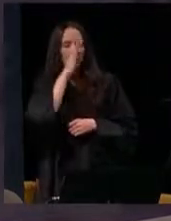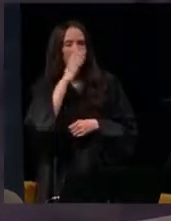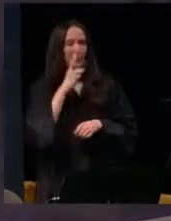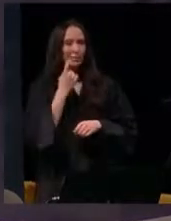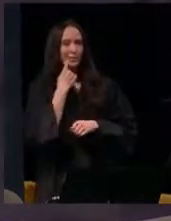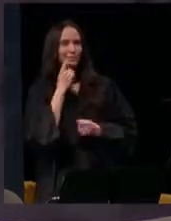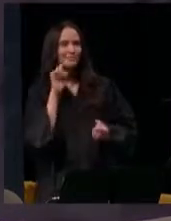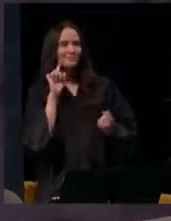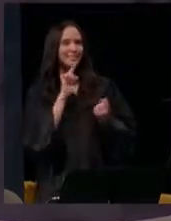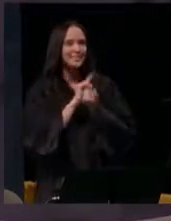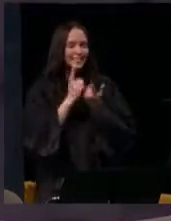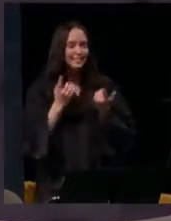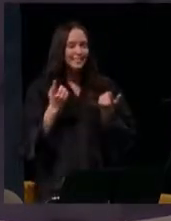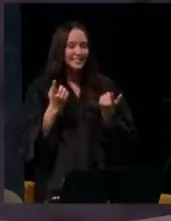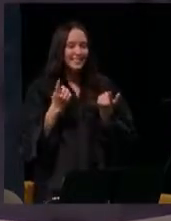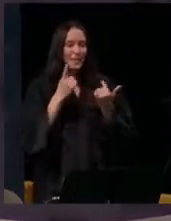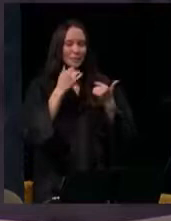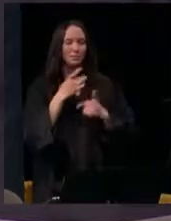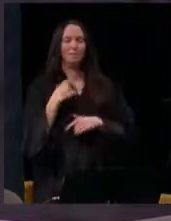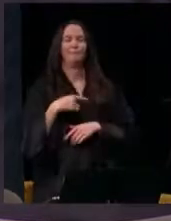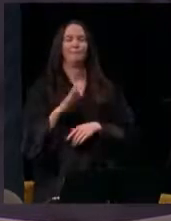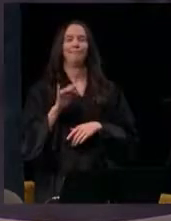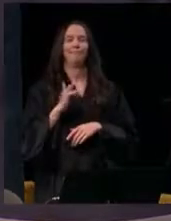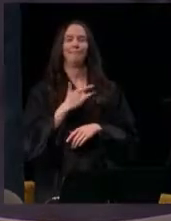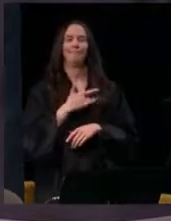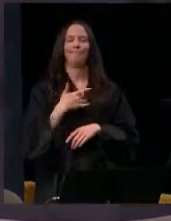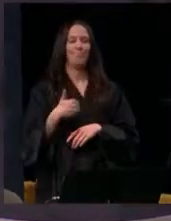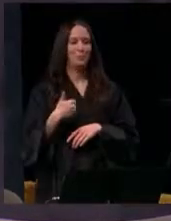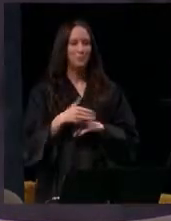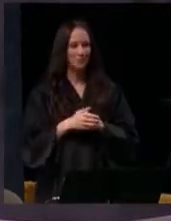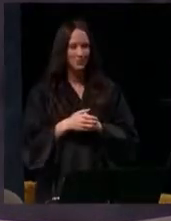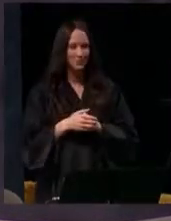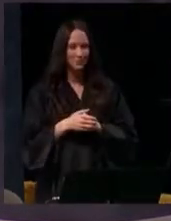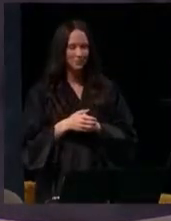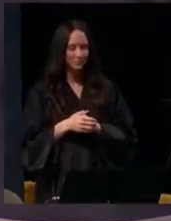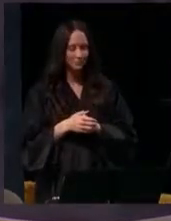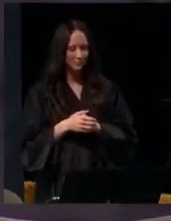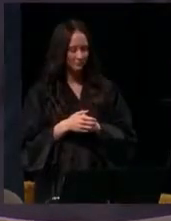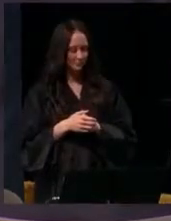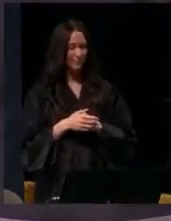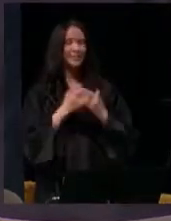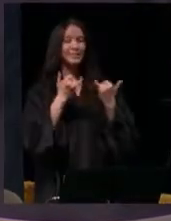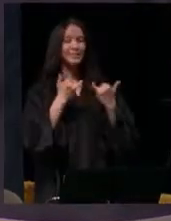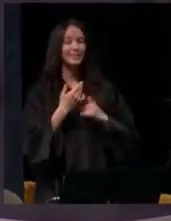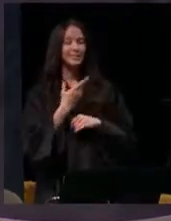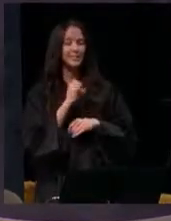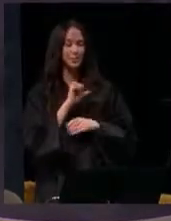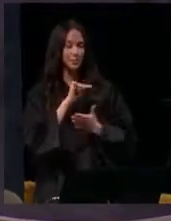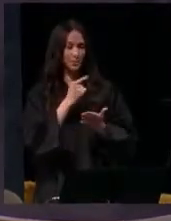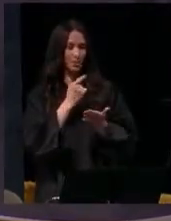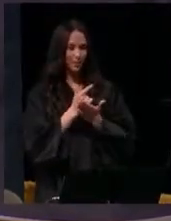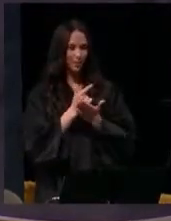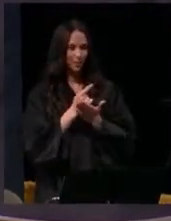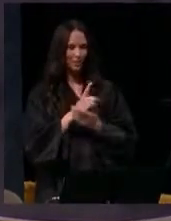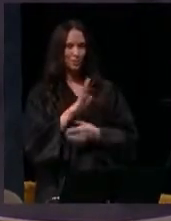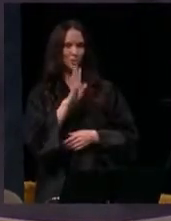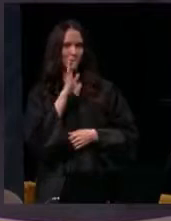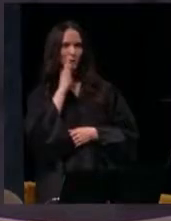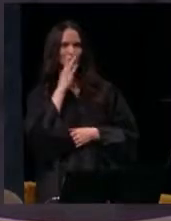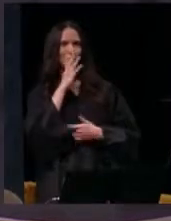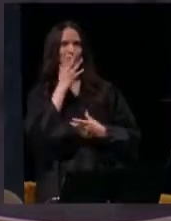just another face in the hallway. Today, we're sitting here at our high school graduation on the cusp of the real